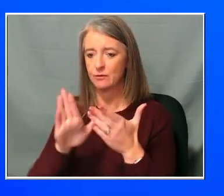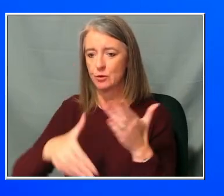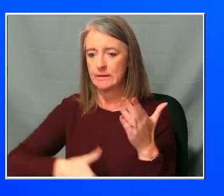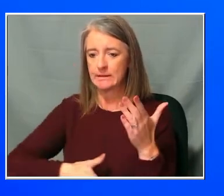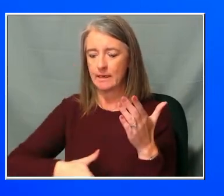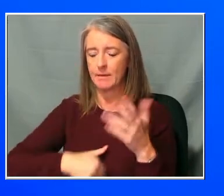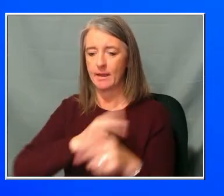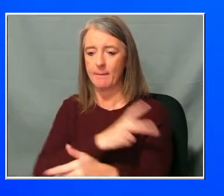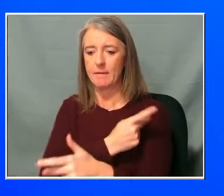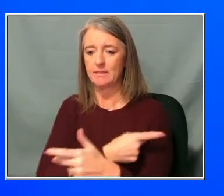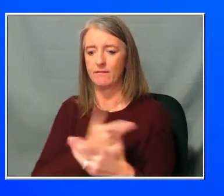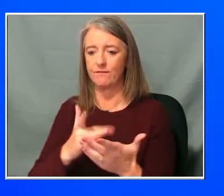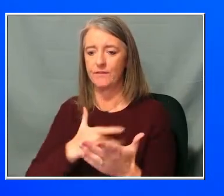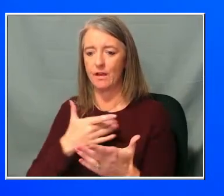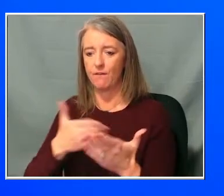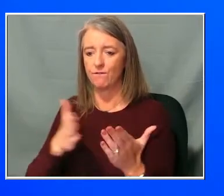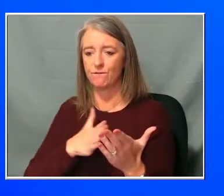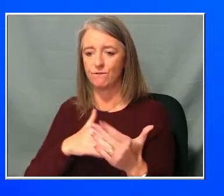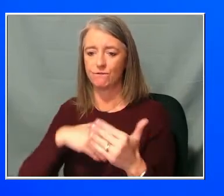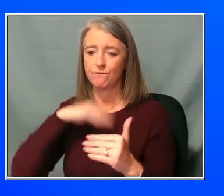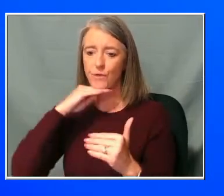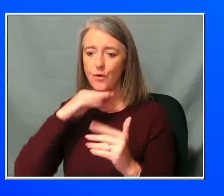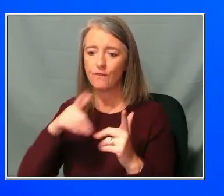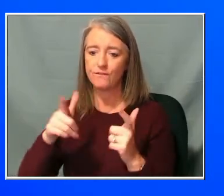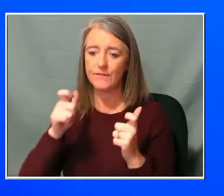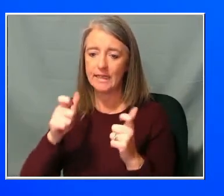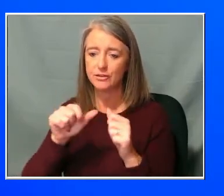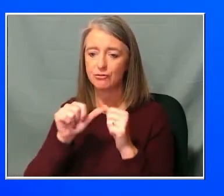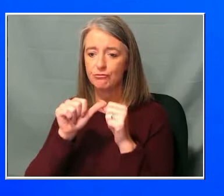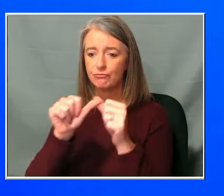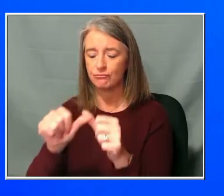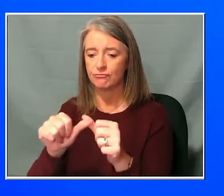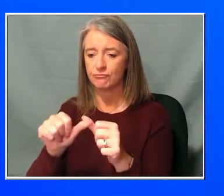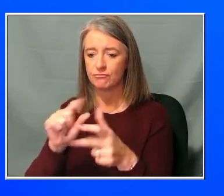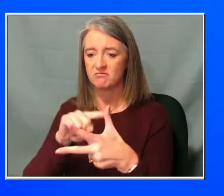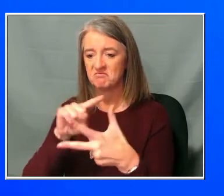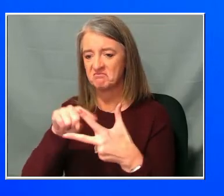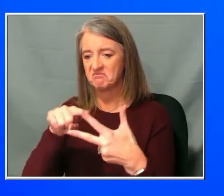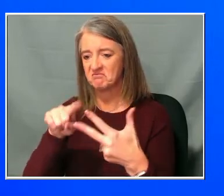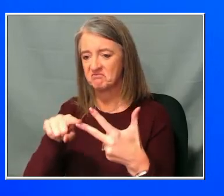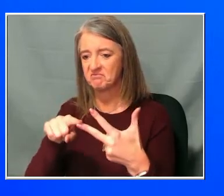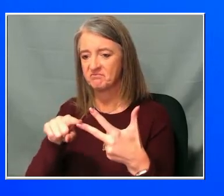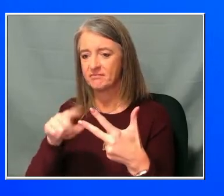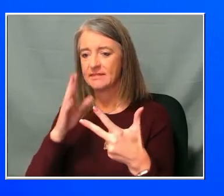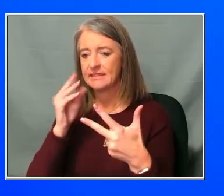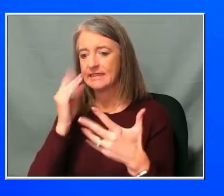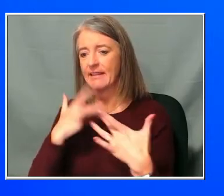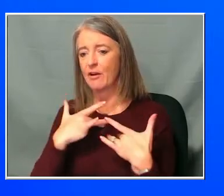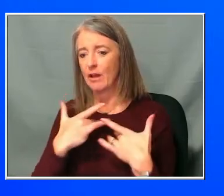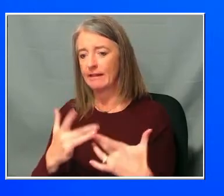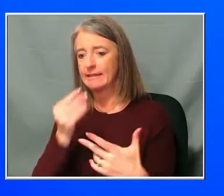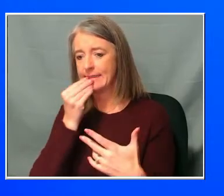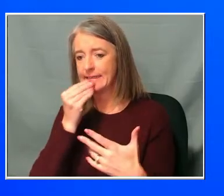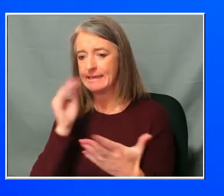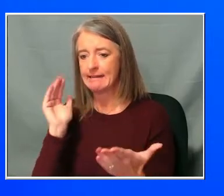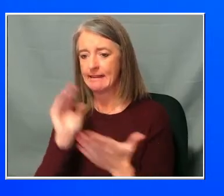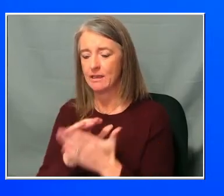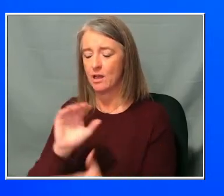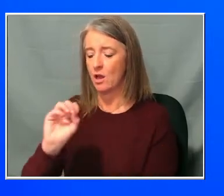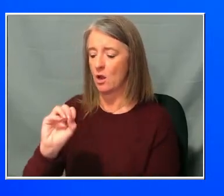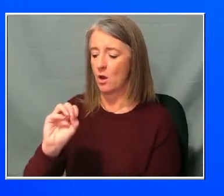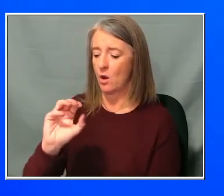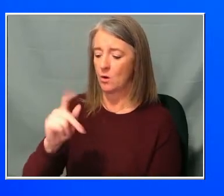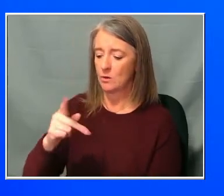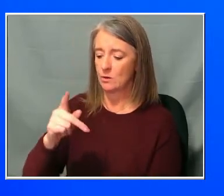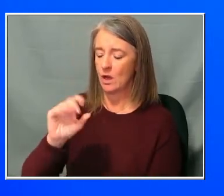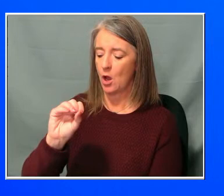are fuller faster and for longer, and so in turn they theoretically eat less. Ozempic and drugs within this